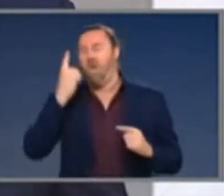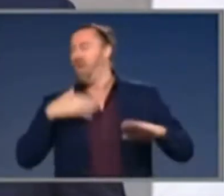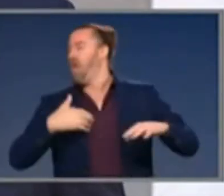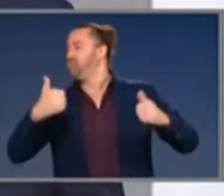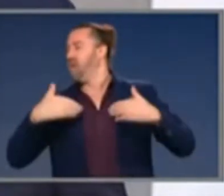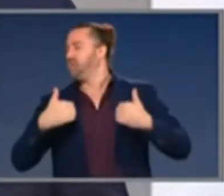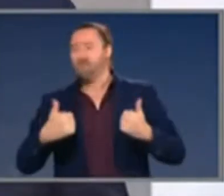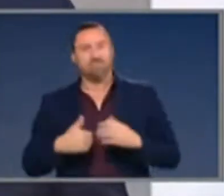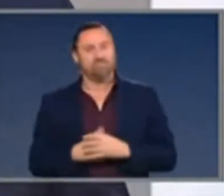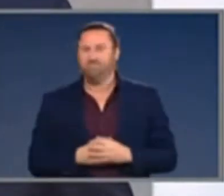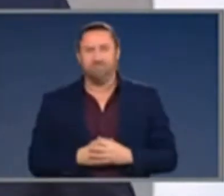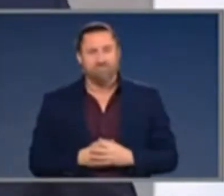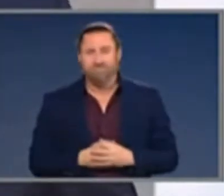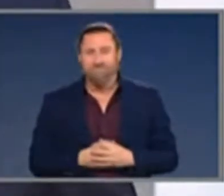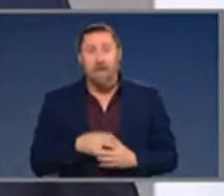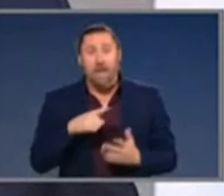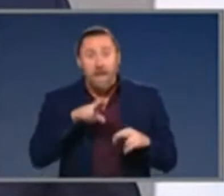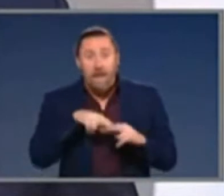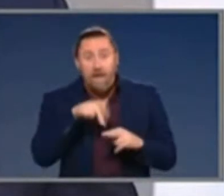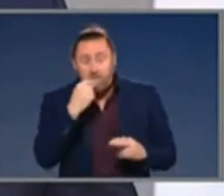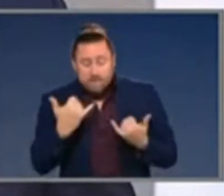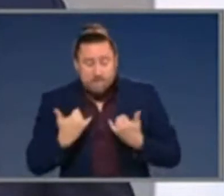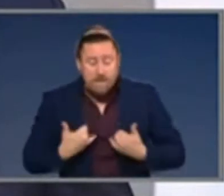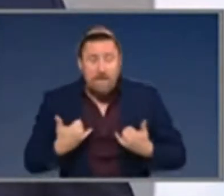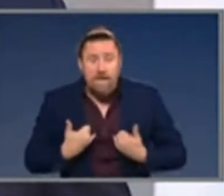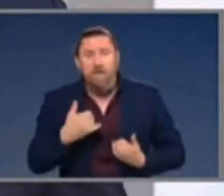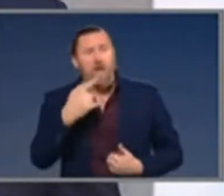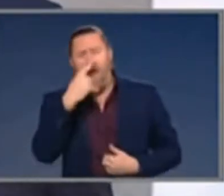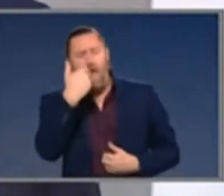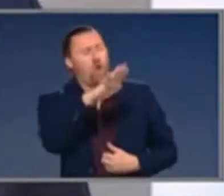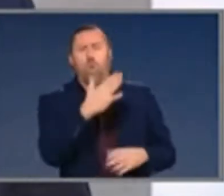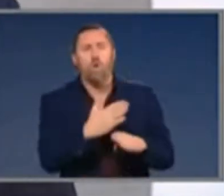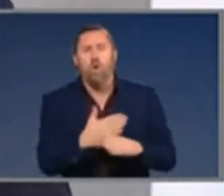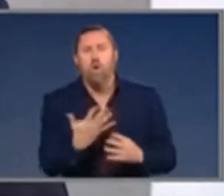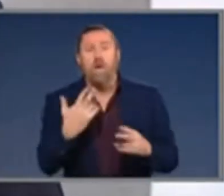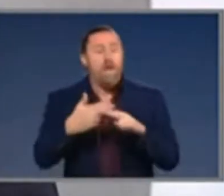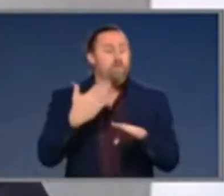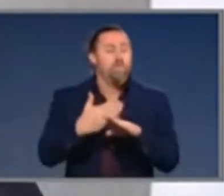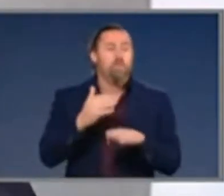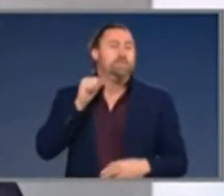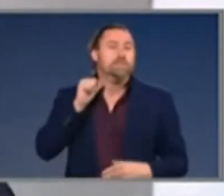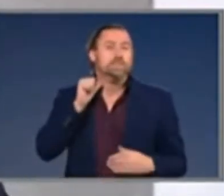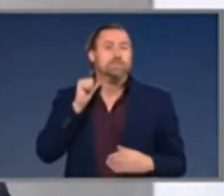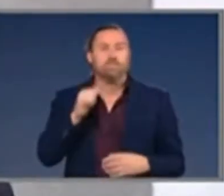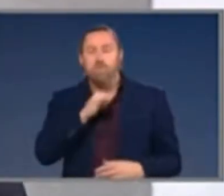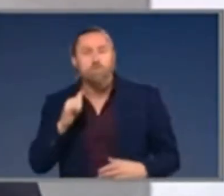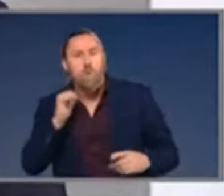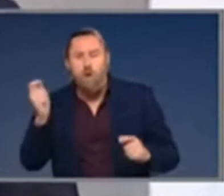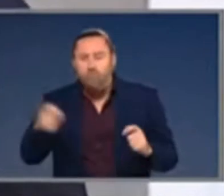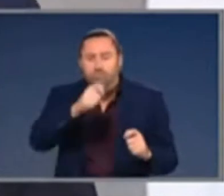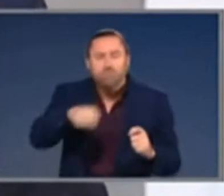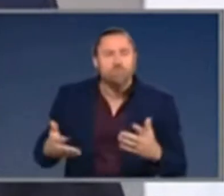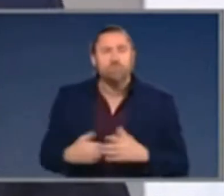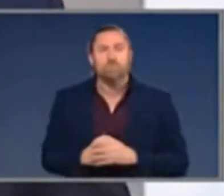go to work. That is true if you work in a meat processing plant. It is true if you work in a chemist shop. It is true if you work in